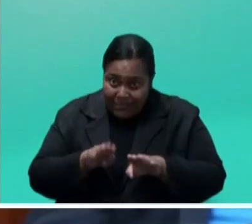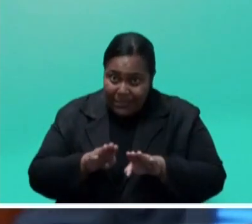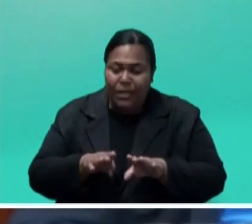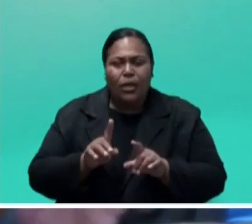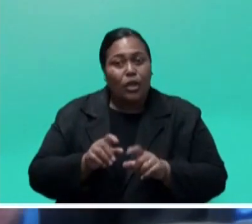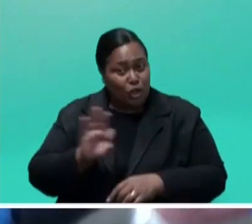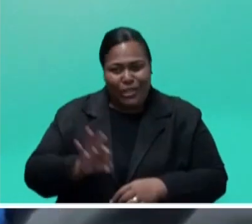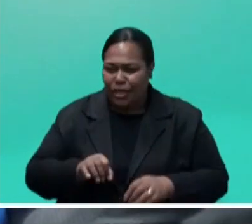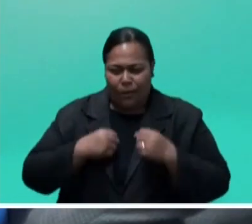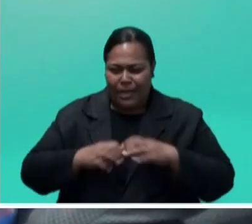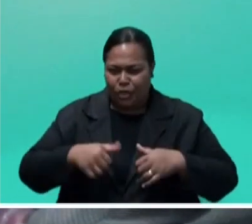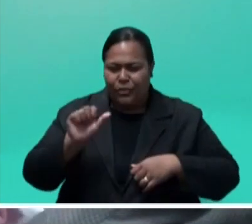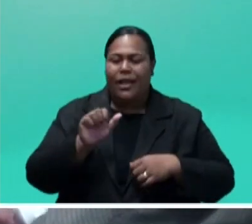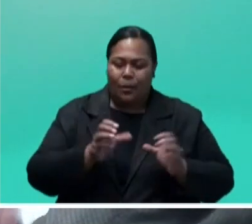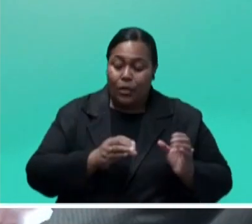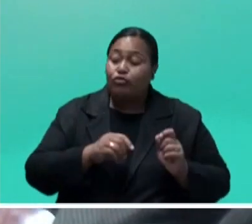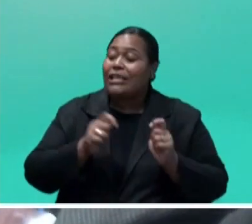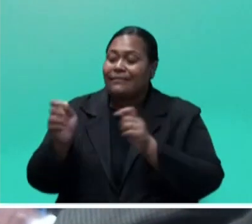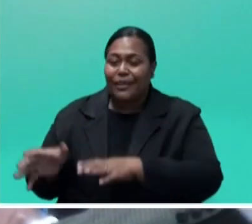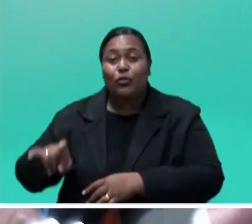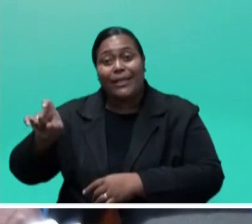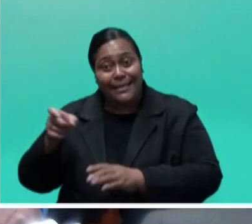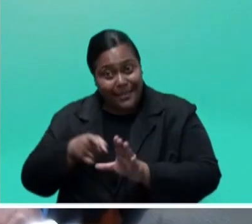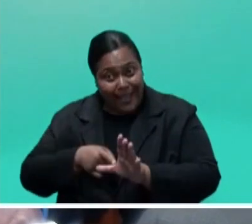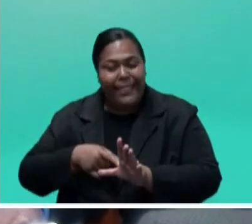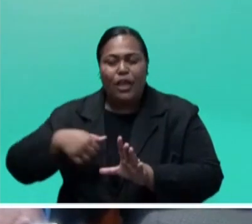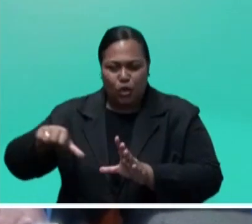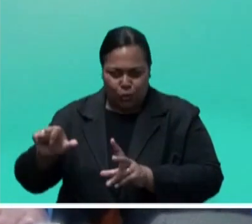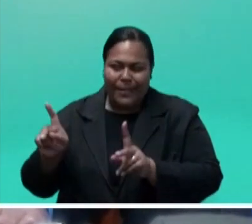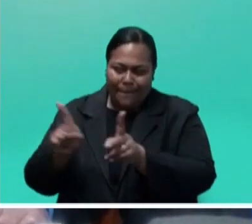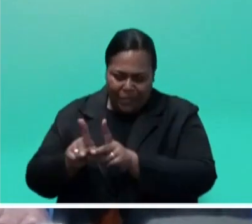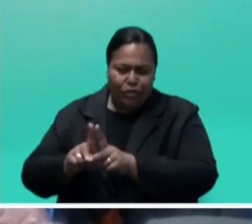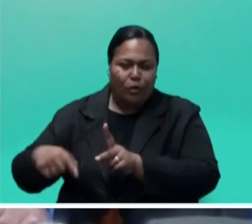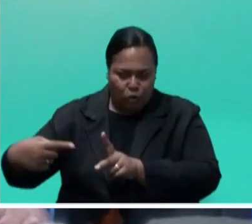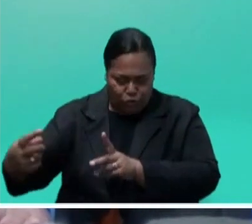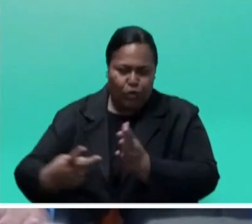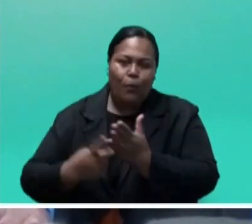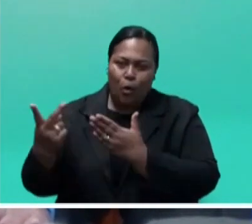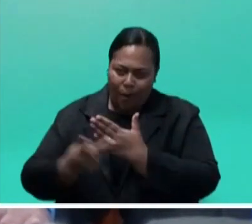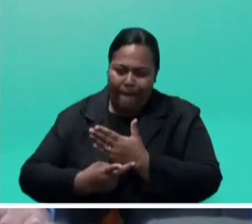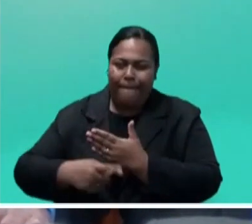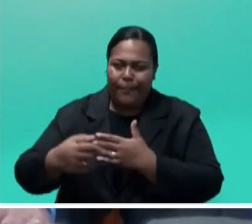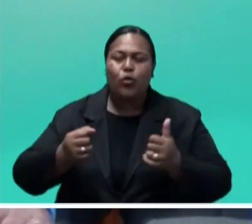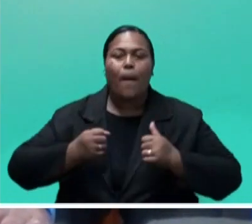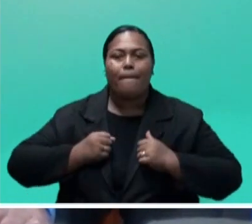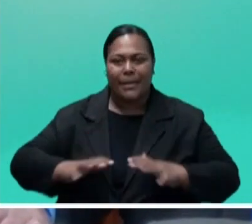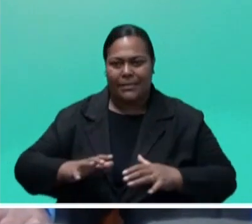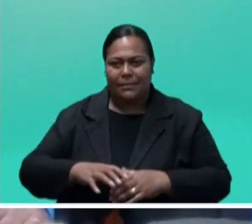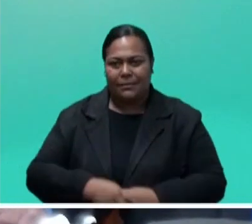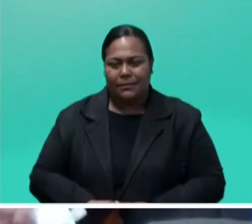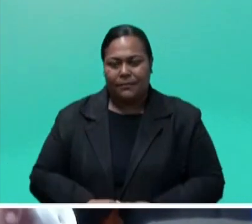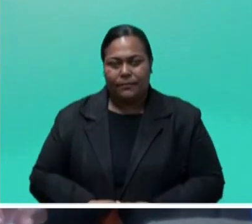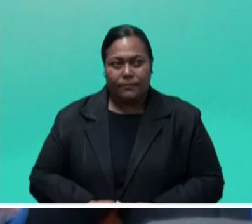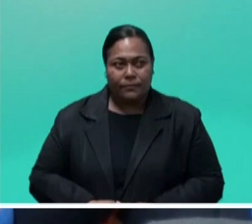used in partnership with the Government of Australia to continue to develop this and to complete this integrated system, Honourable